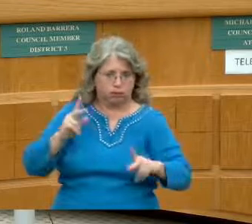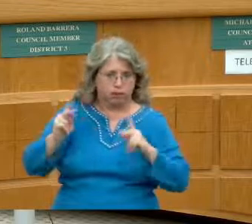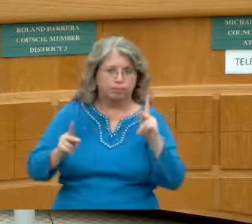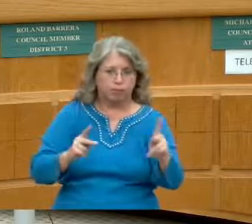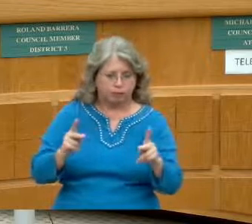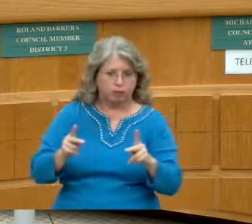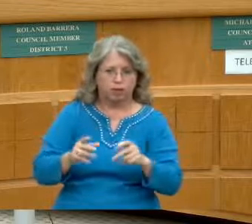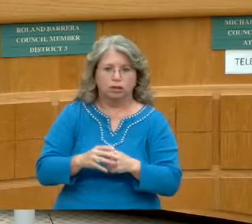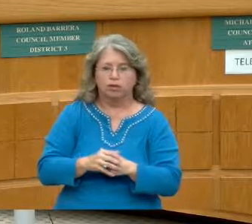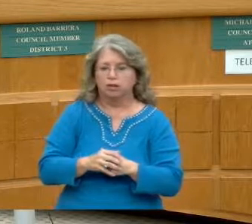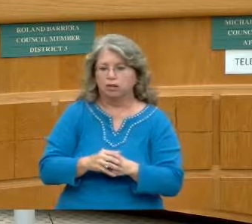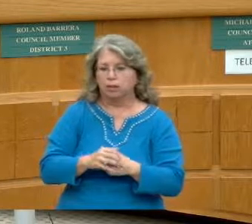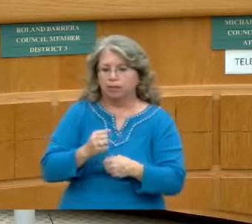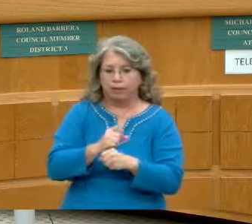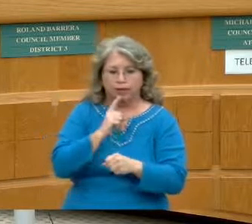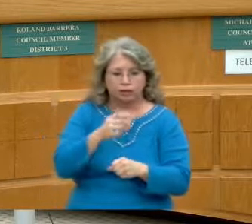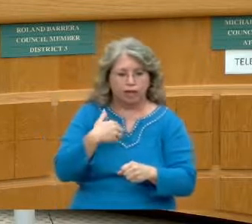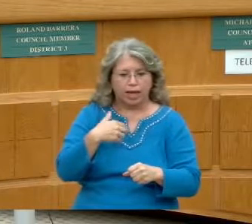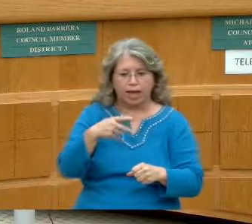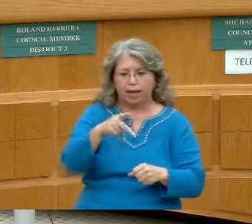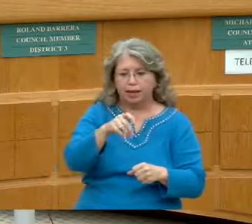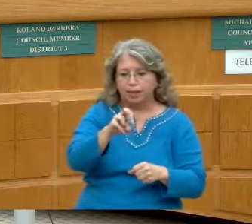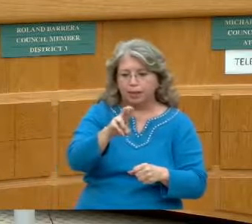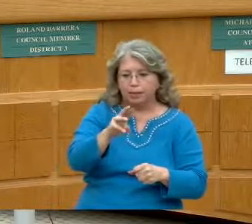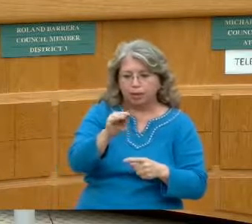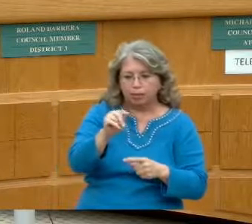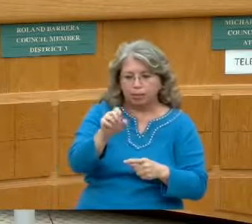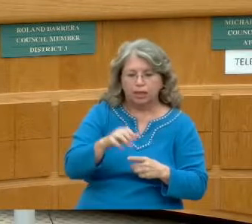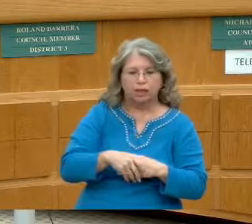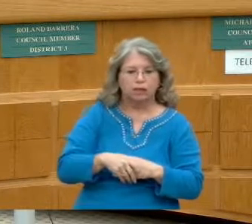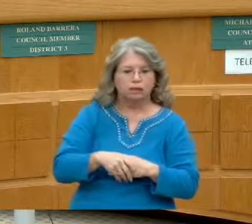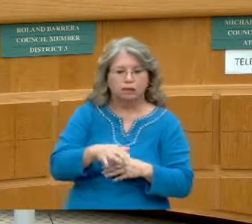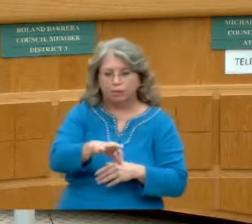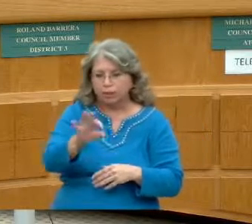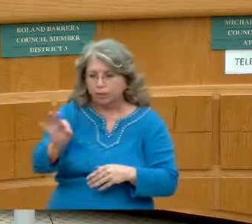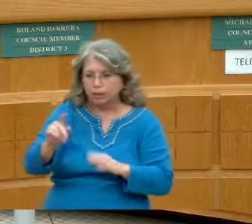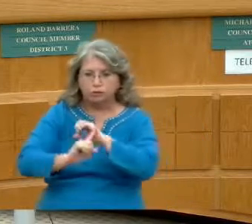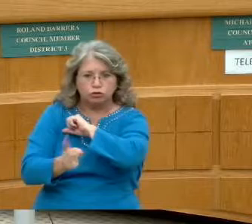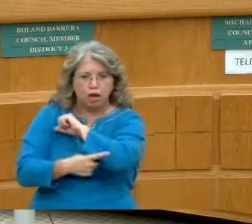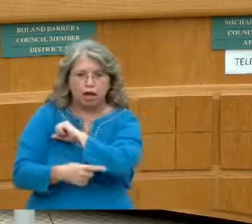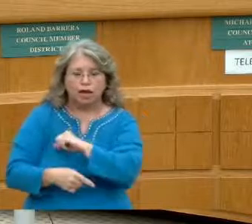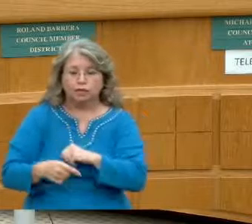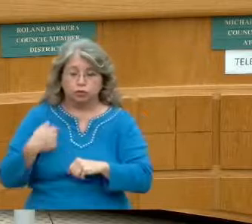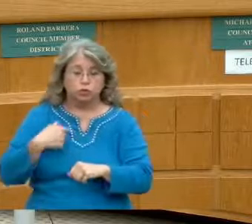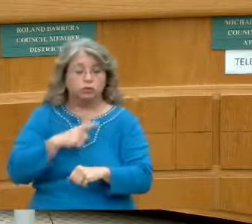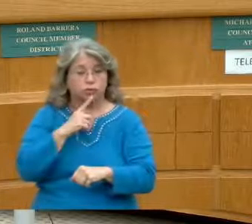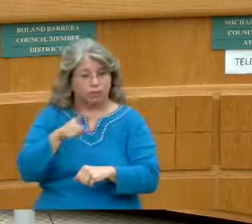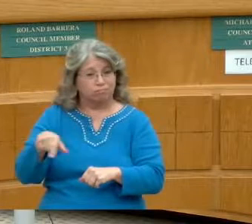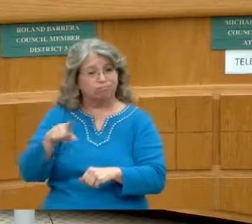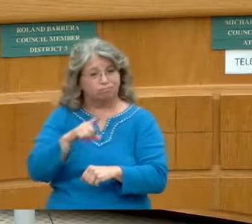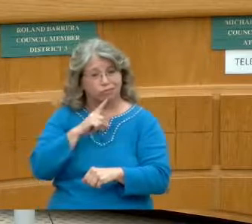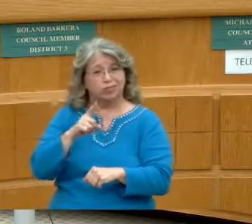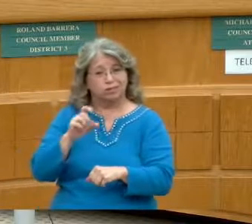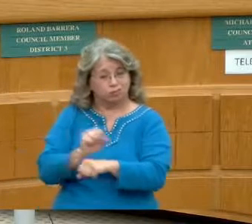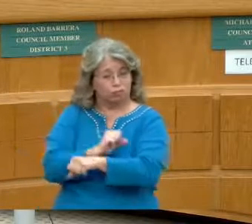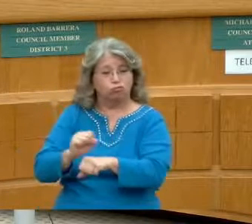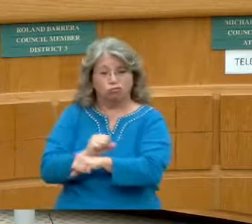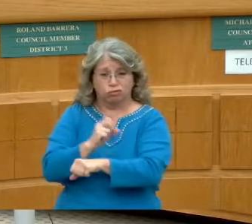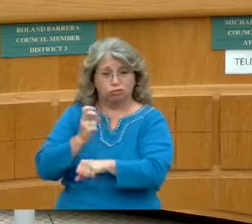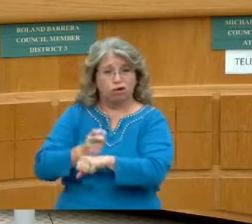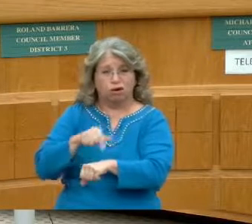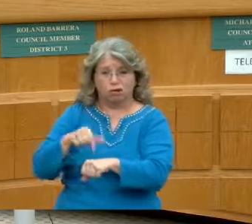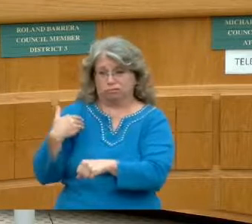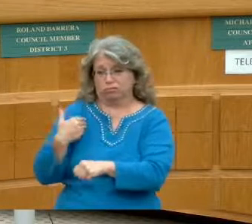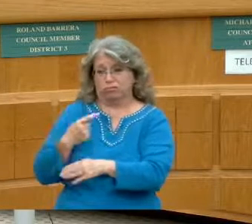regards to beach permits and regards to the trash. And so we really had to hustle this weekend. And we are an incredibly